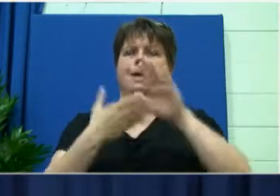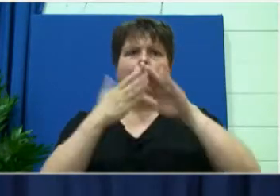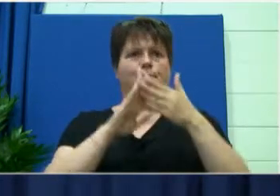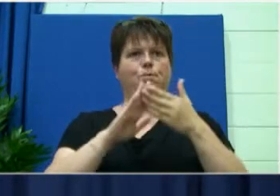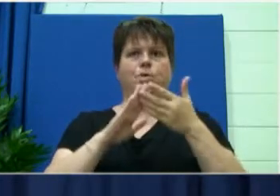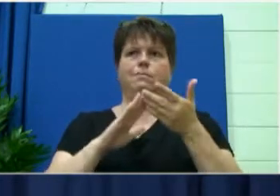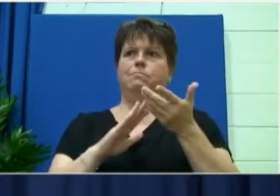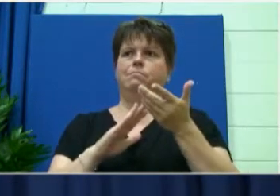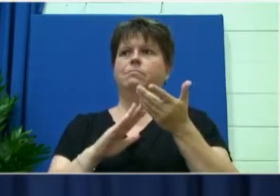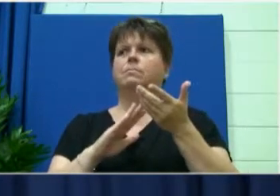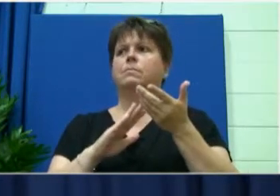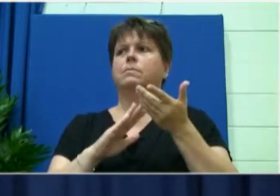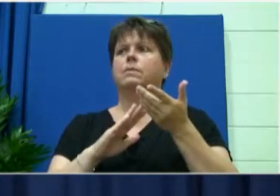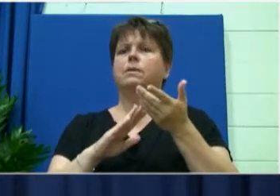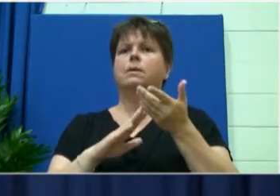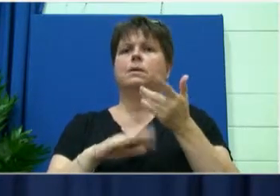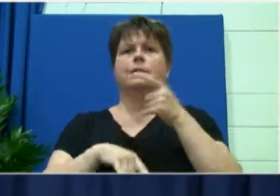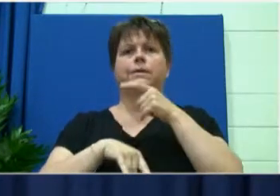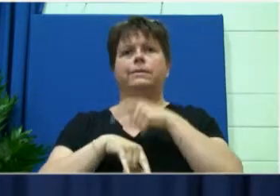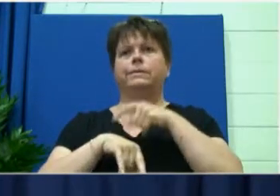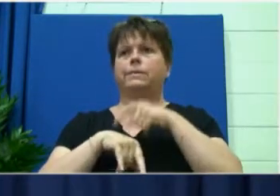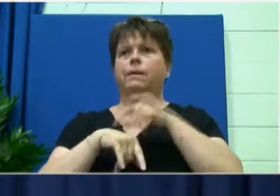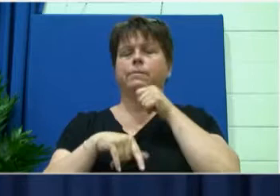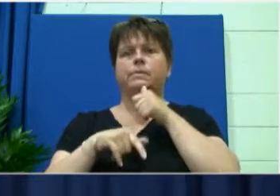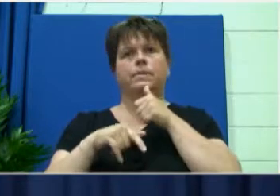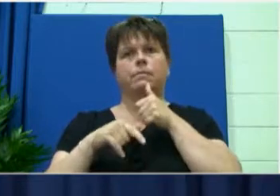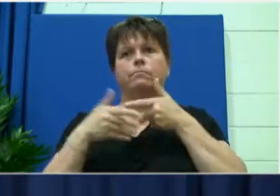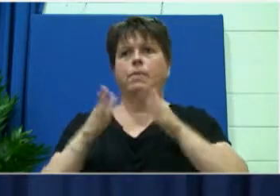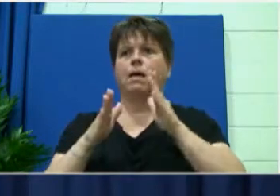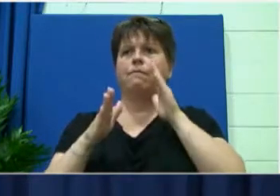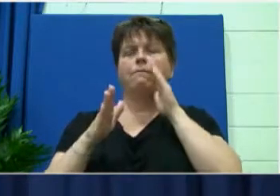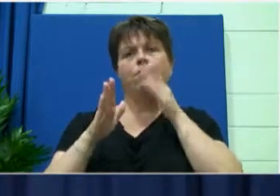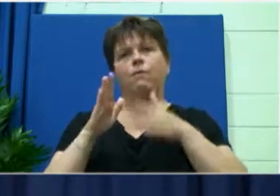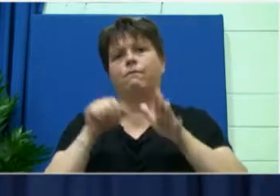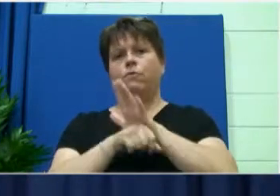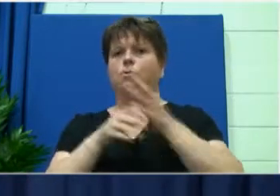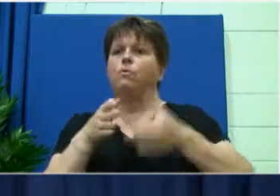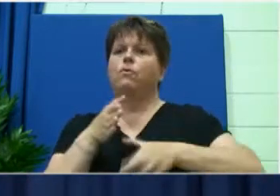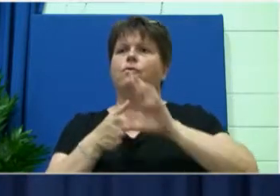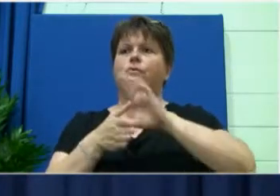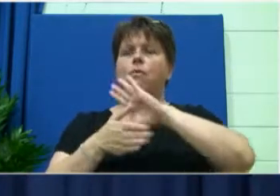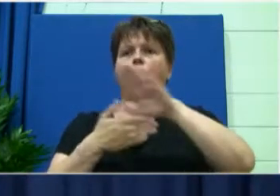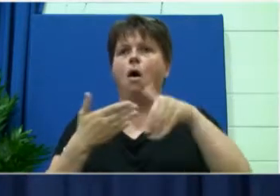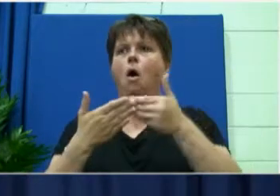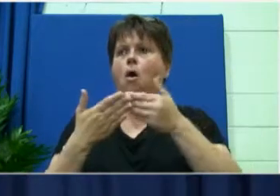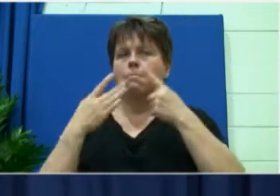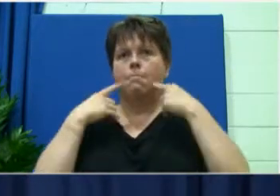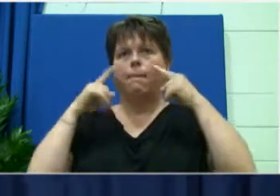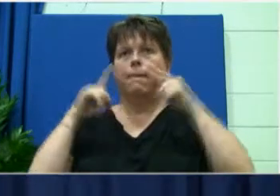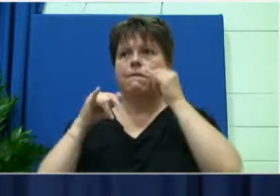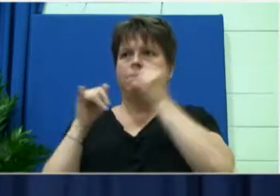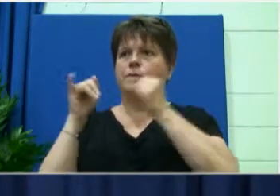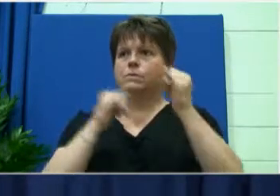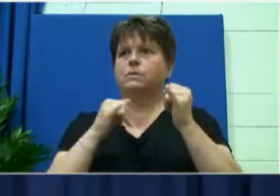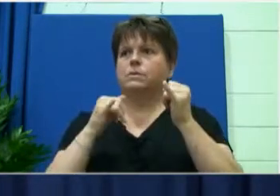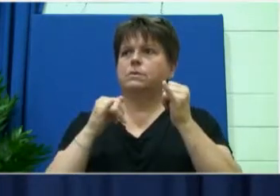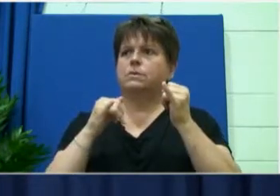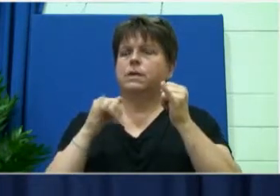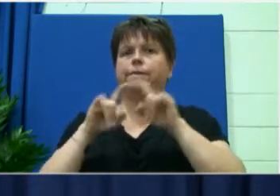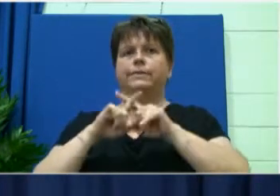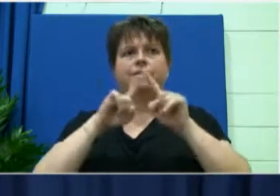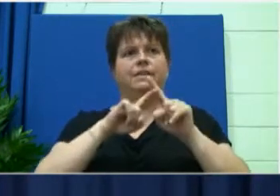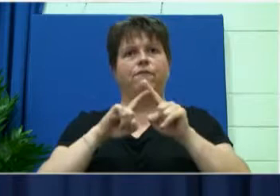community. Time does not permit a full review of all the accomplishments of individuals as well as